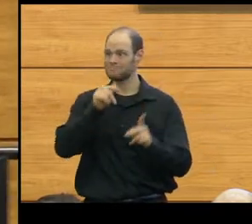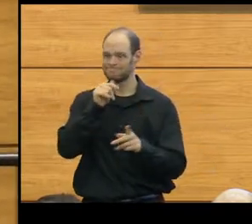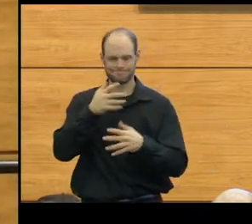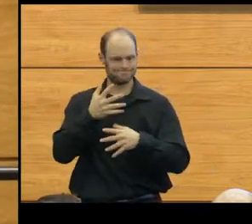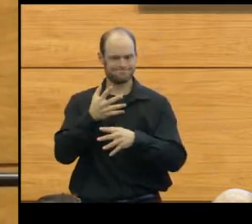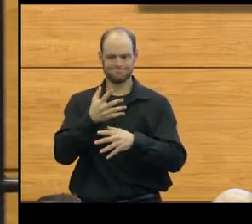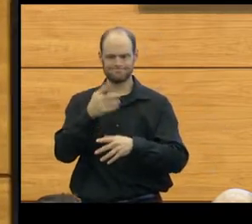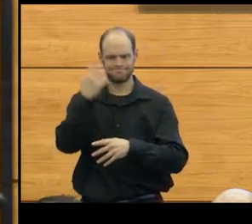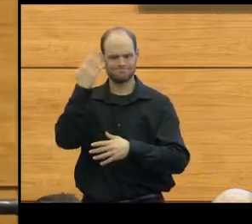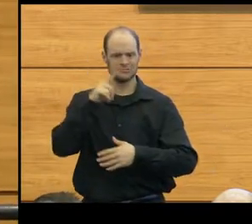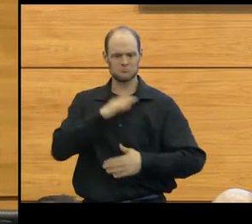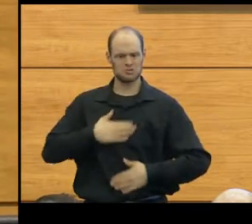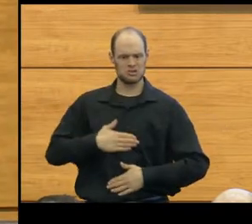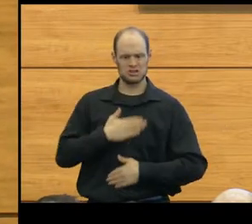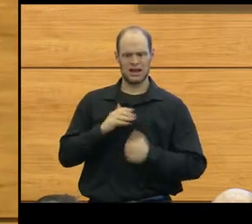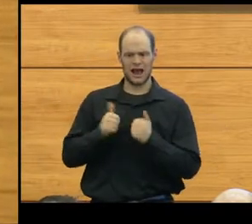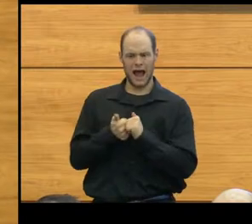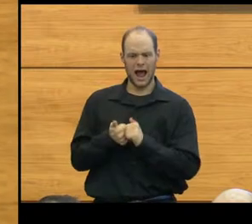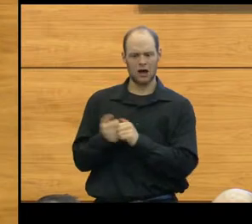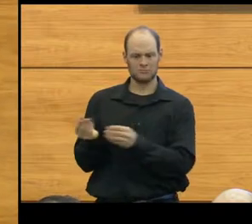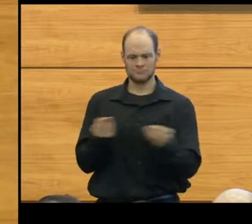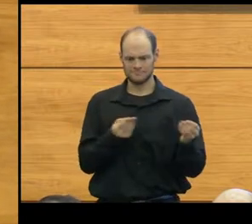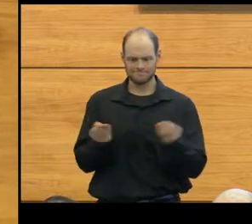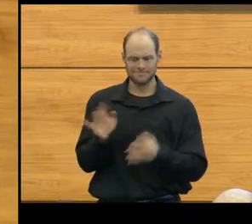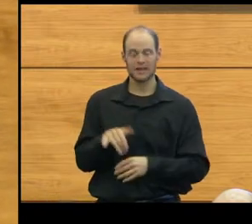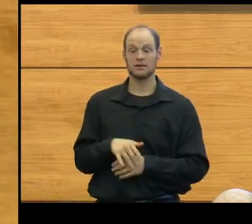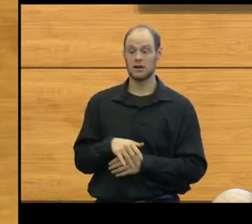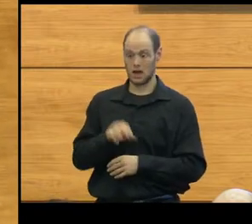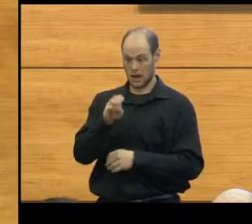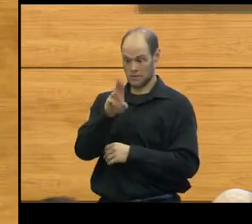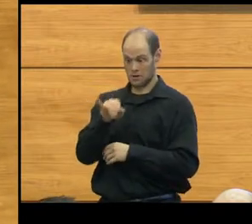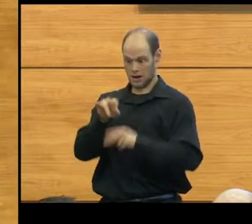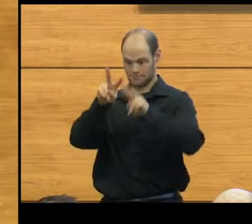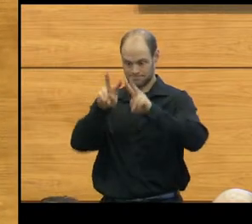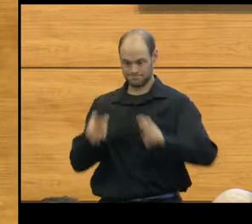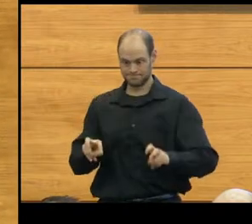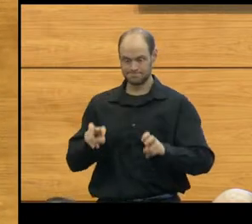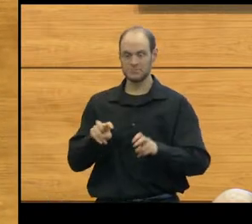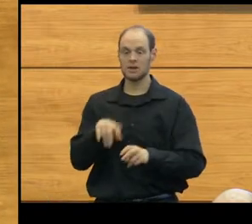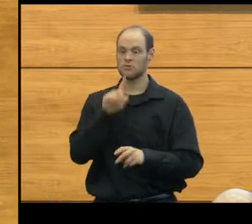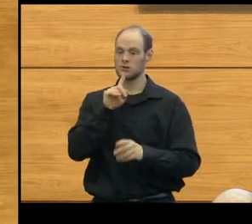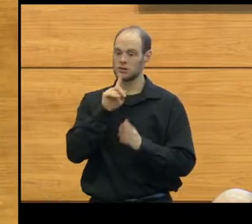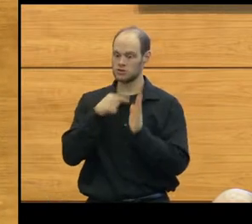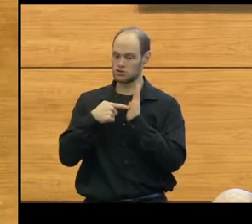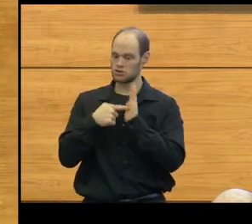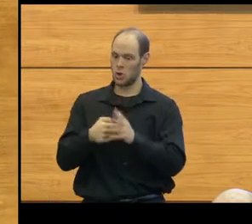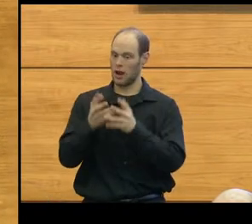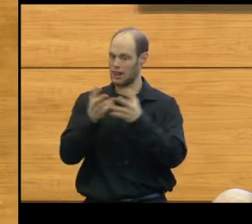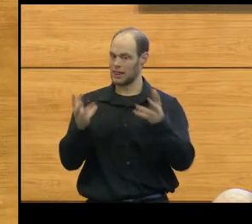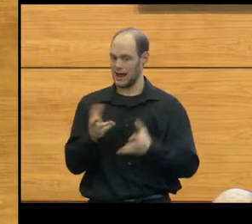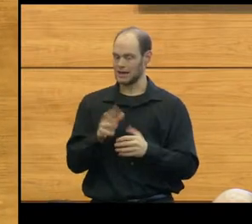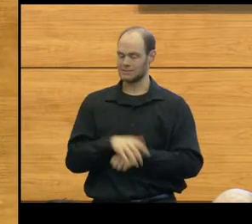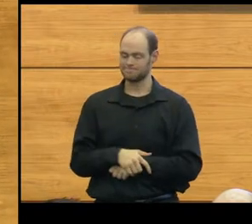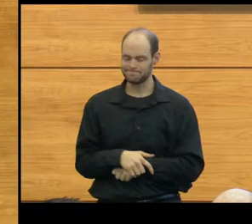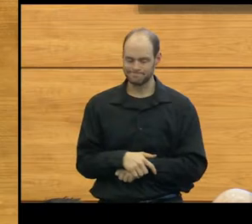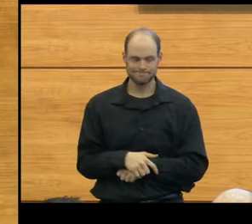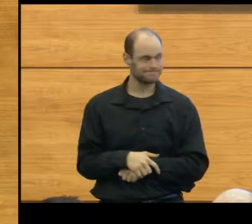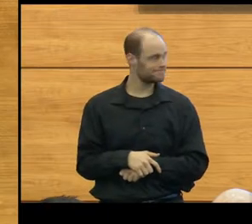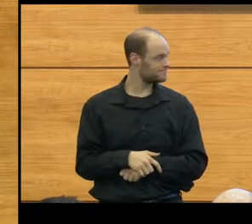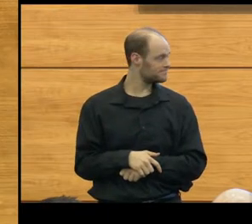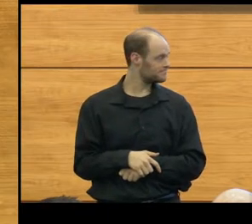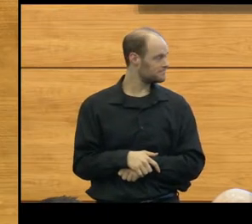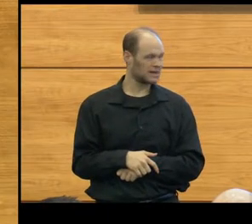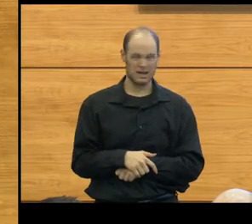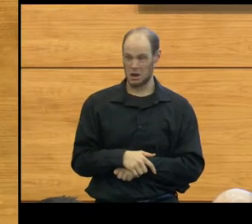appreciated how dynamic it was. MRI scanning and ultrasonography have really shown us a great deal about it.